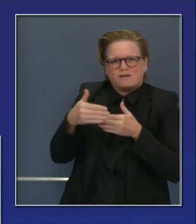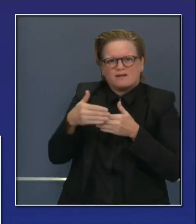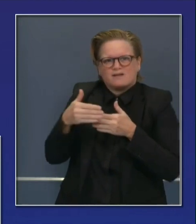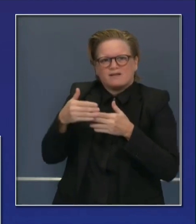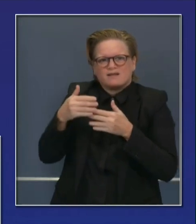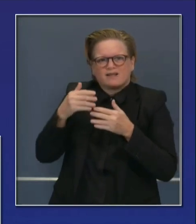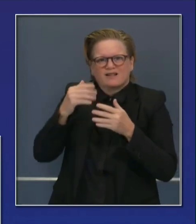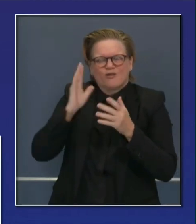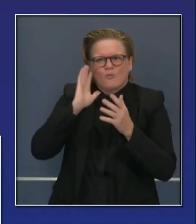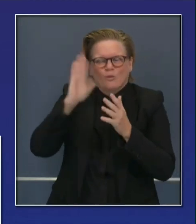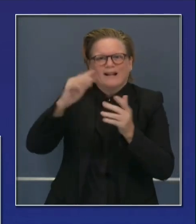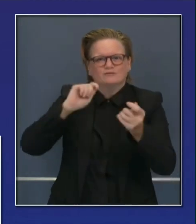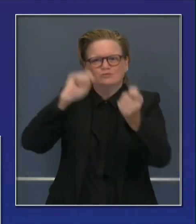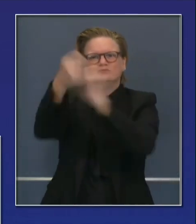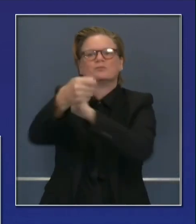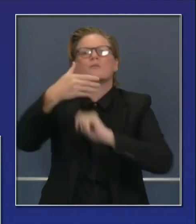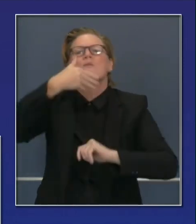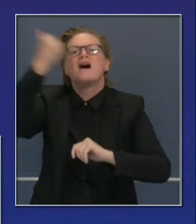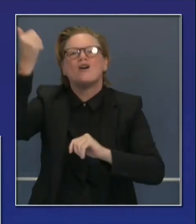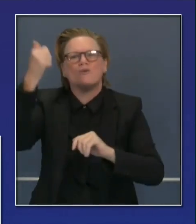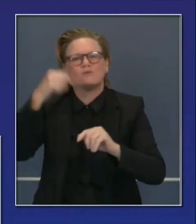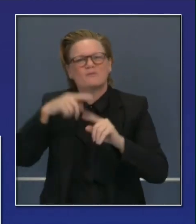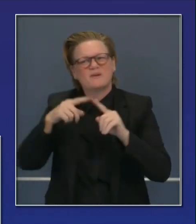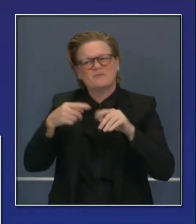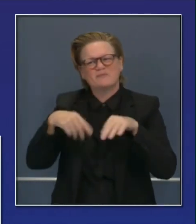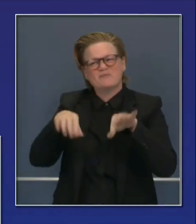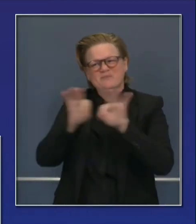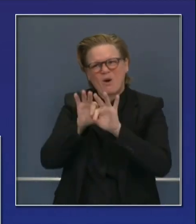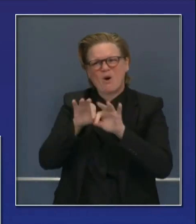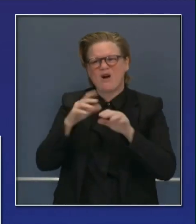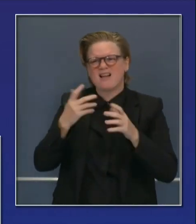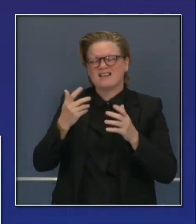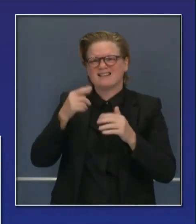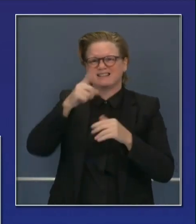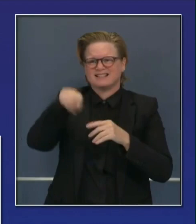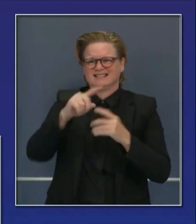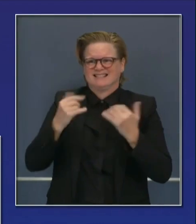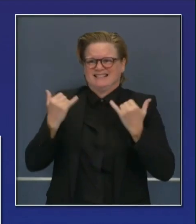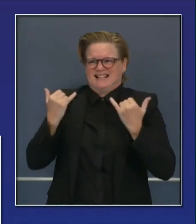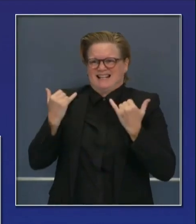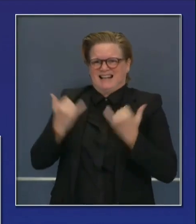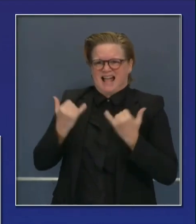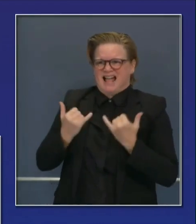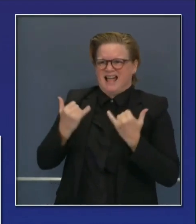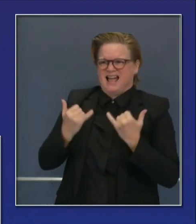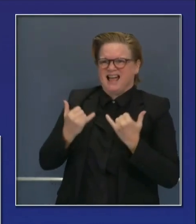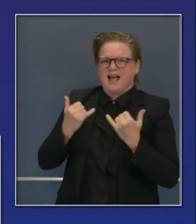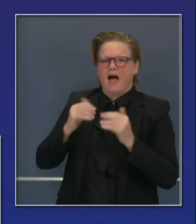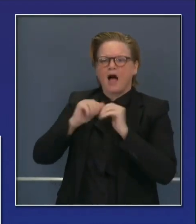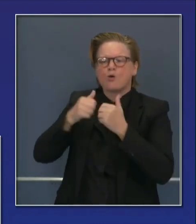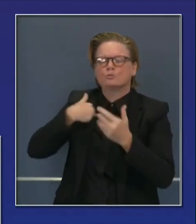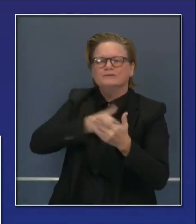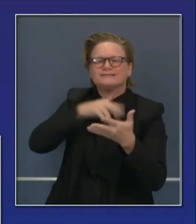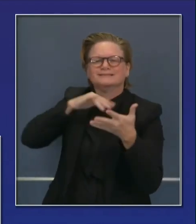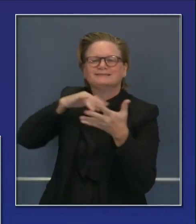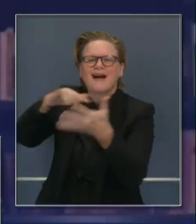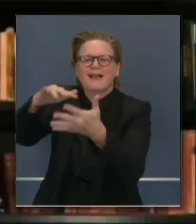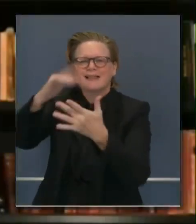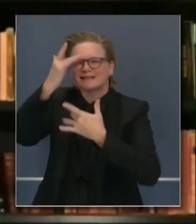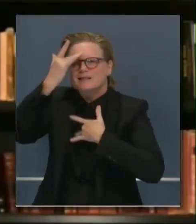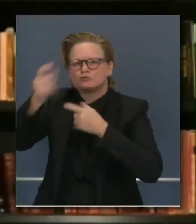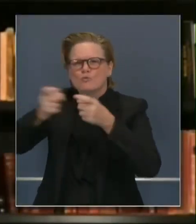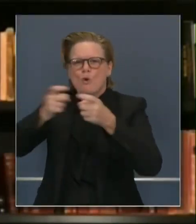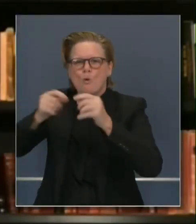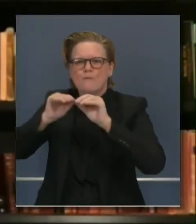the ground. It's based upon epidemiology. It's based upon the transmission rates. It's based upon what's